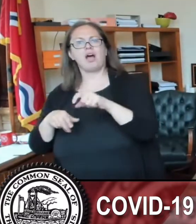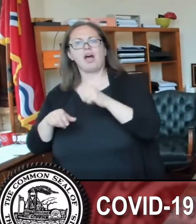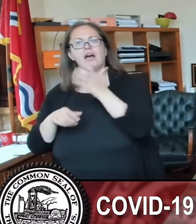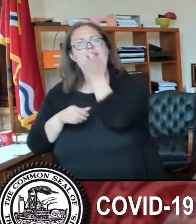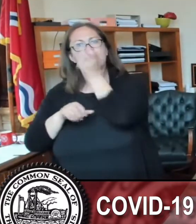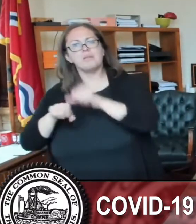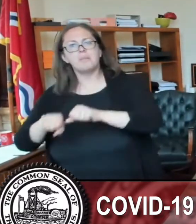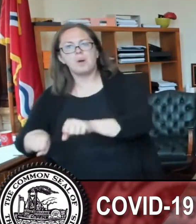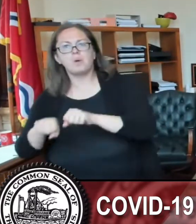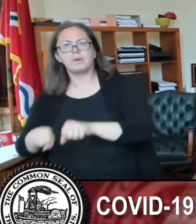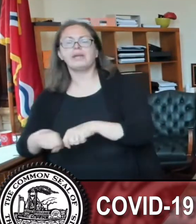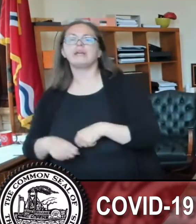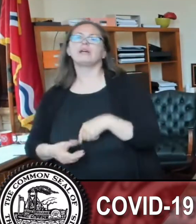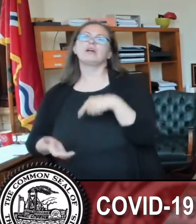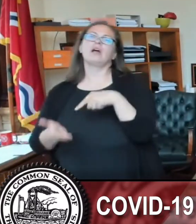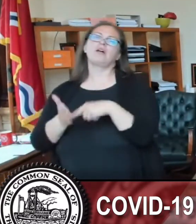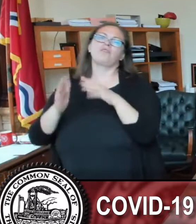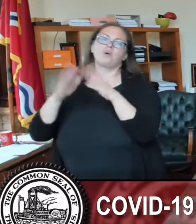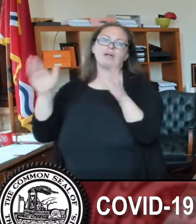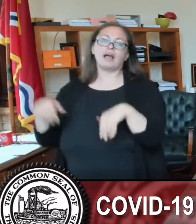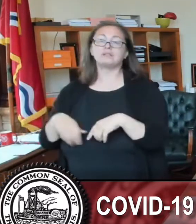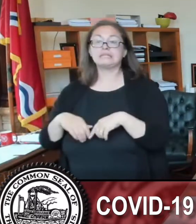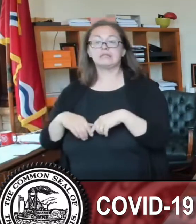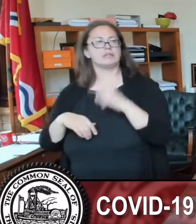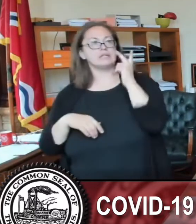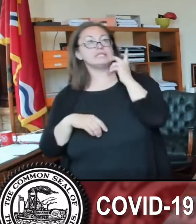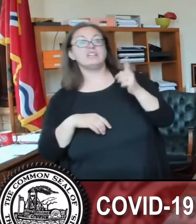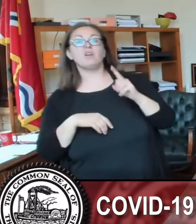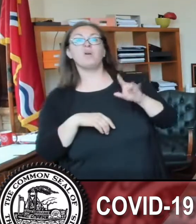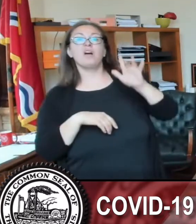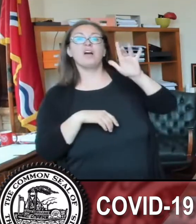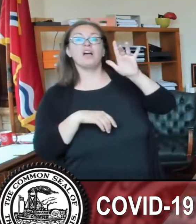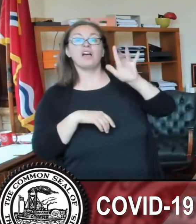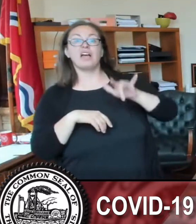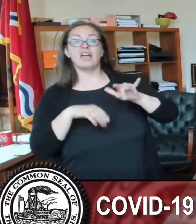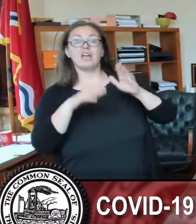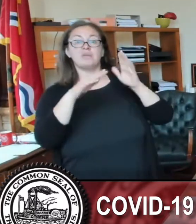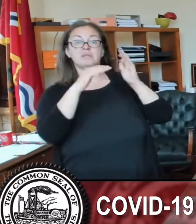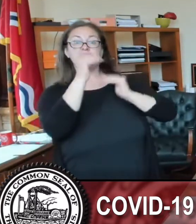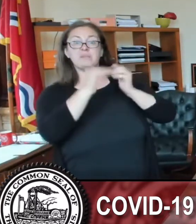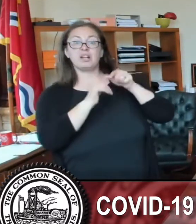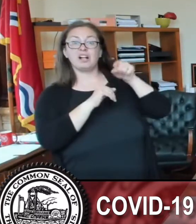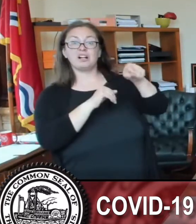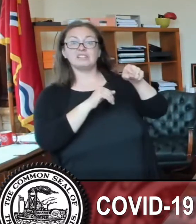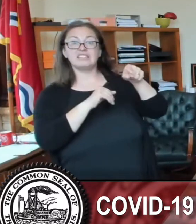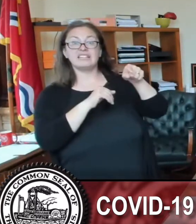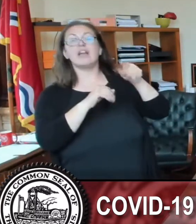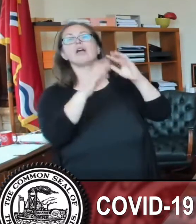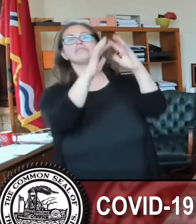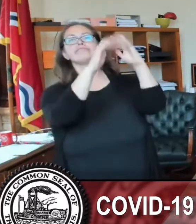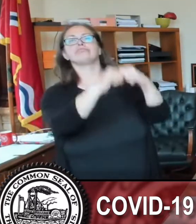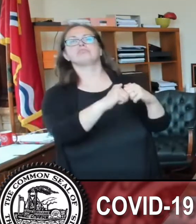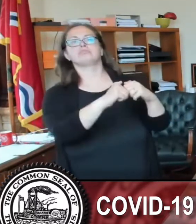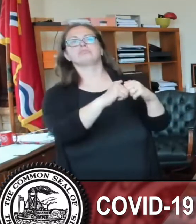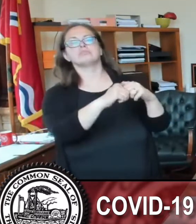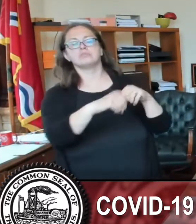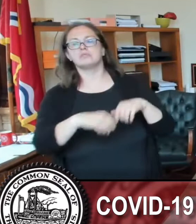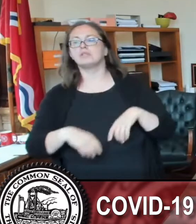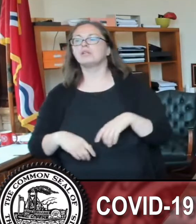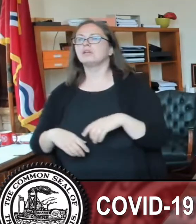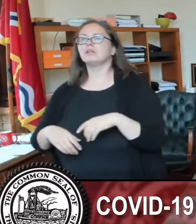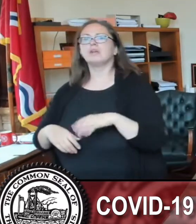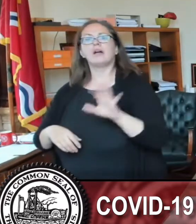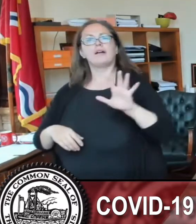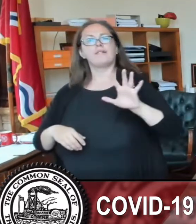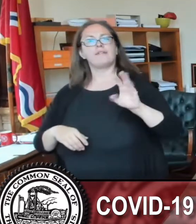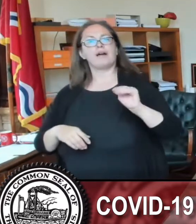housing, demolishing dangerous vacant buildings. We have allocated $5